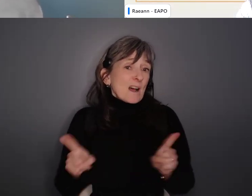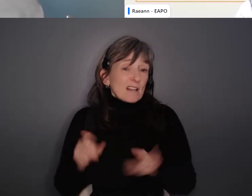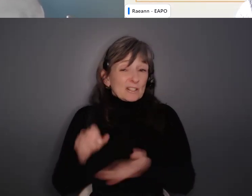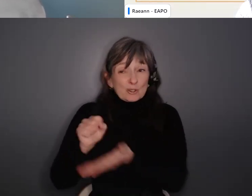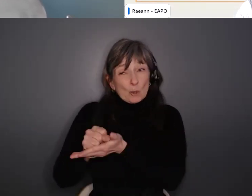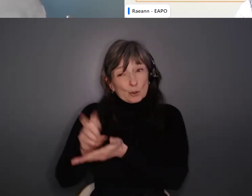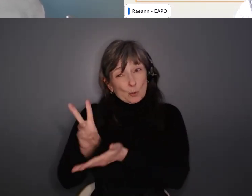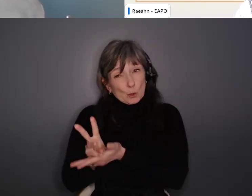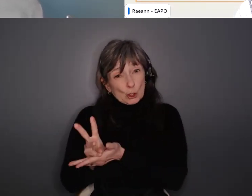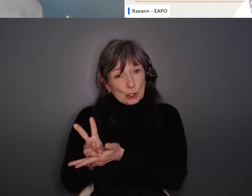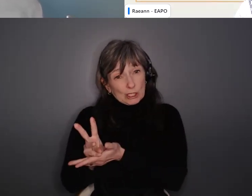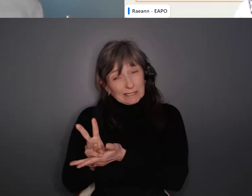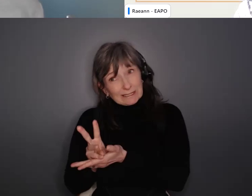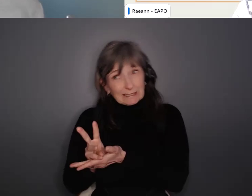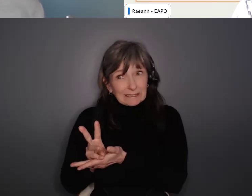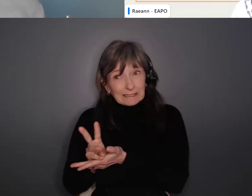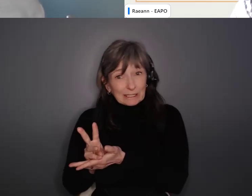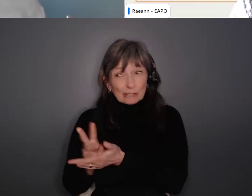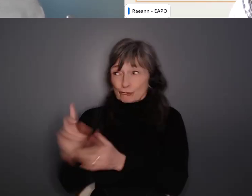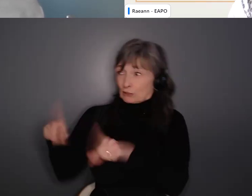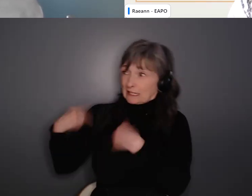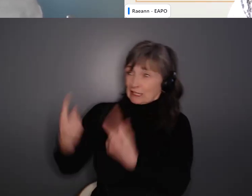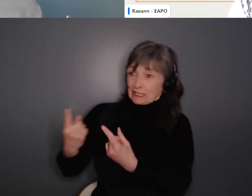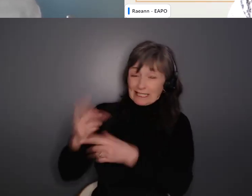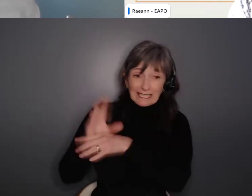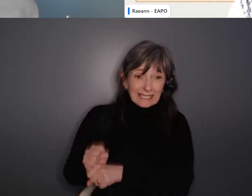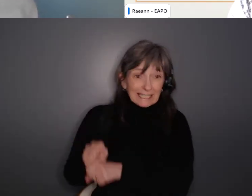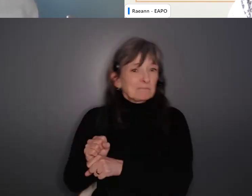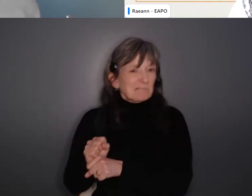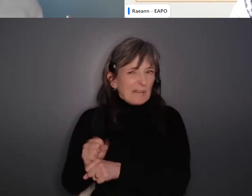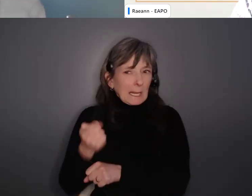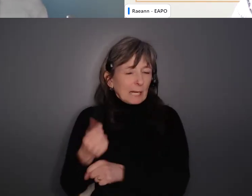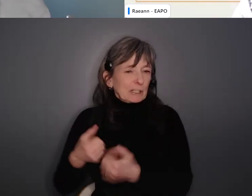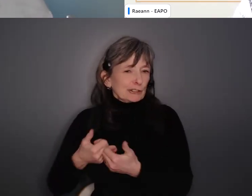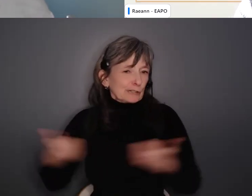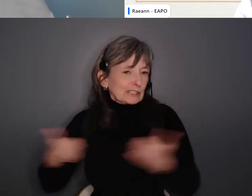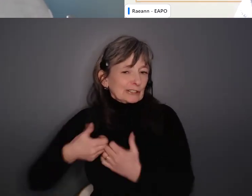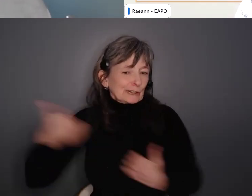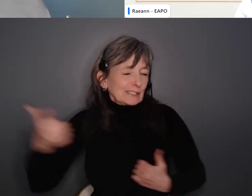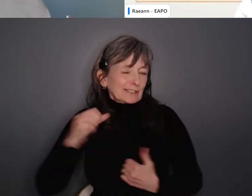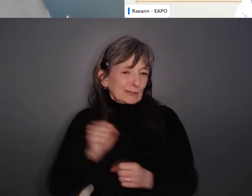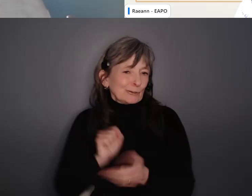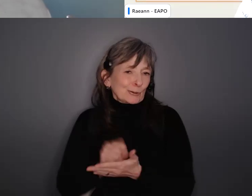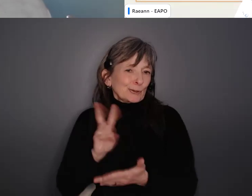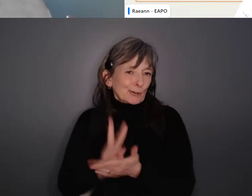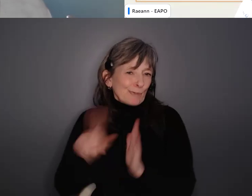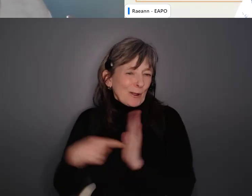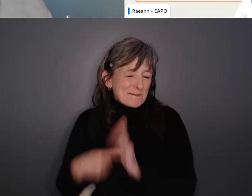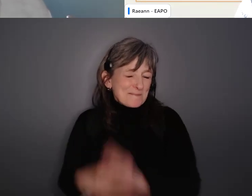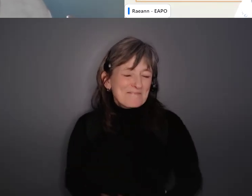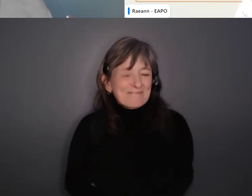practice. Great, thank you. I don't see any other questions, but thank you so much for your presentation and